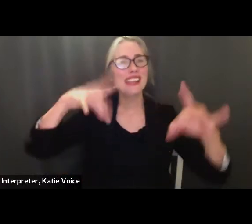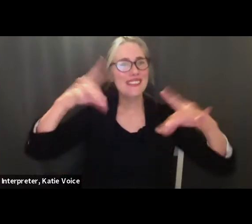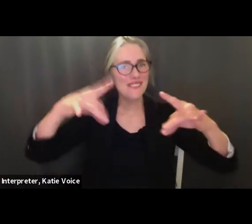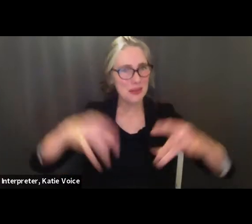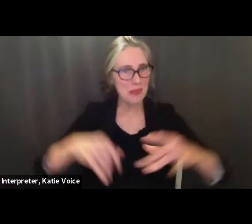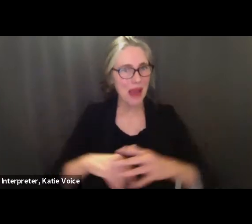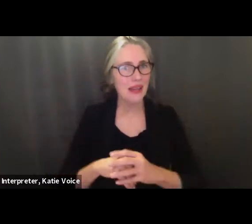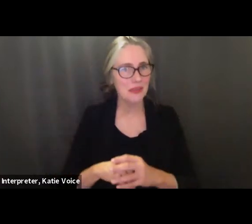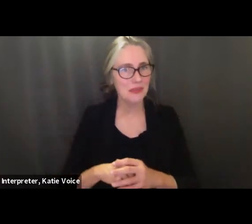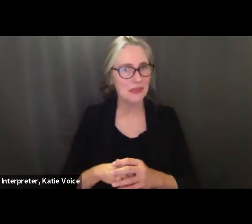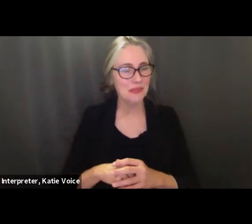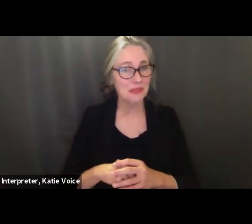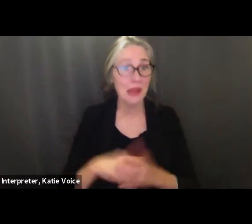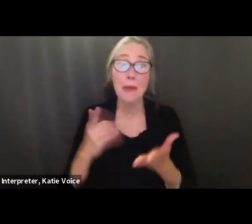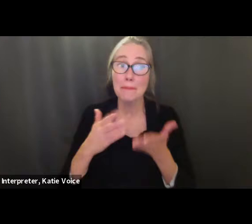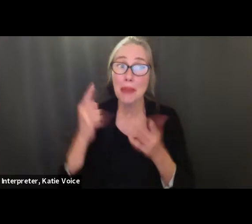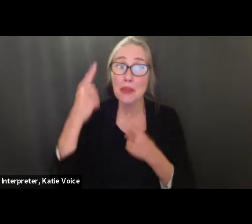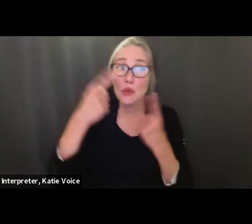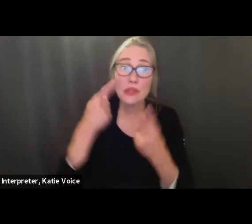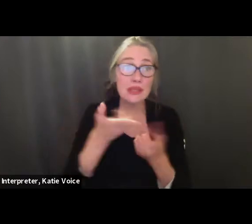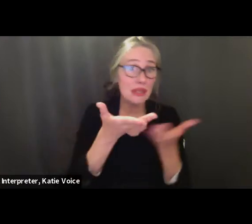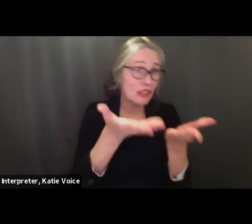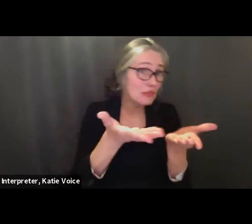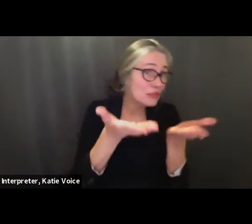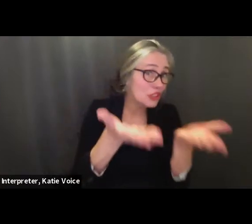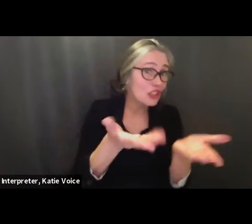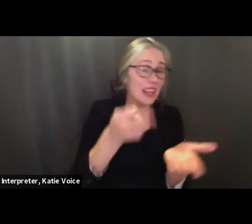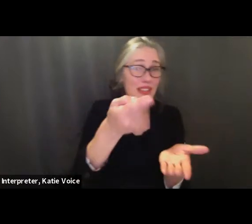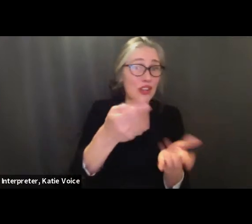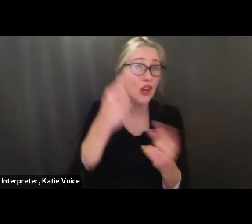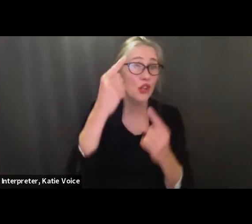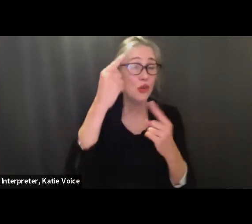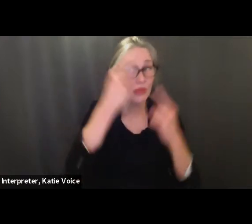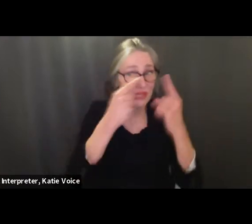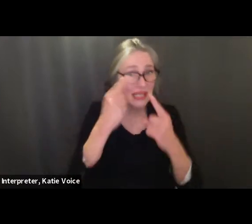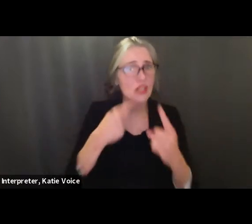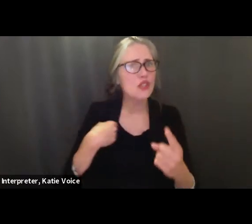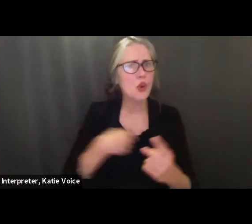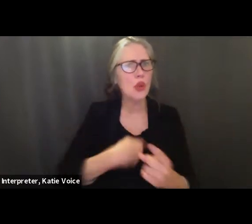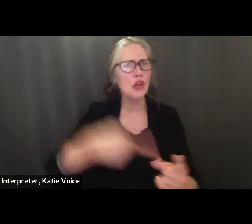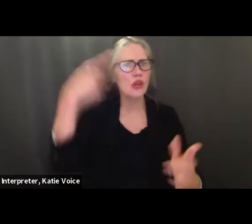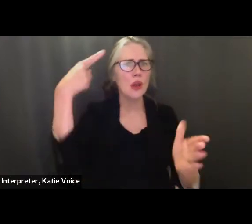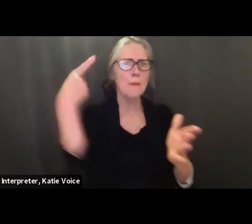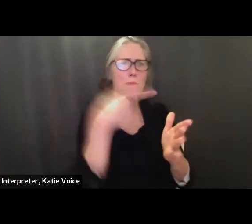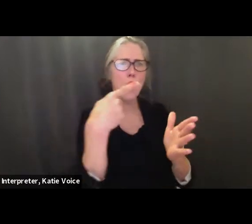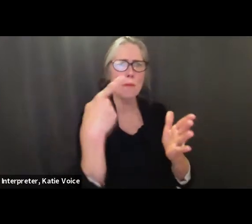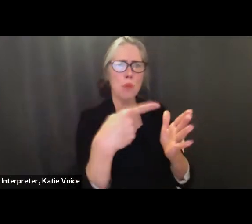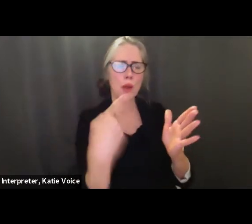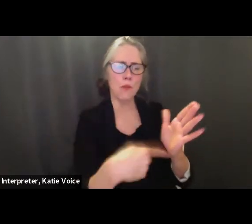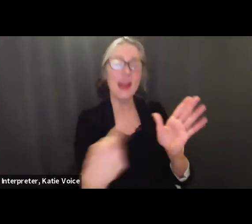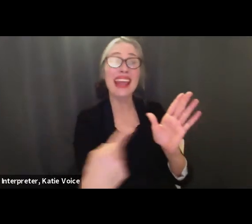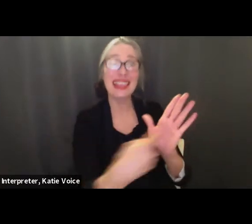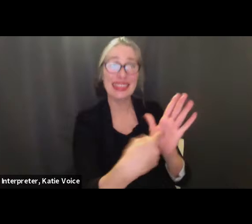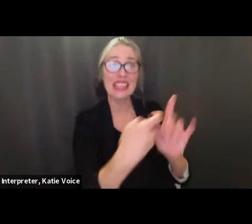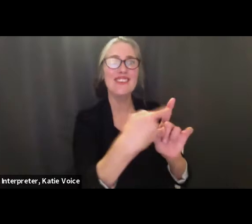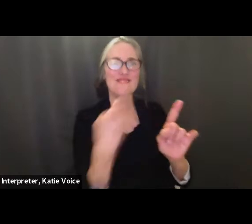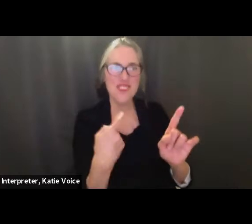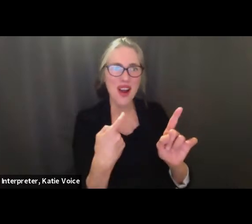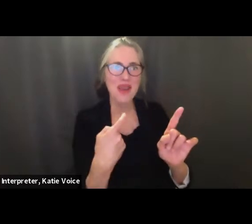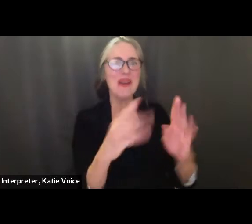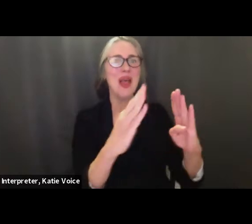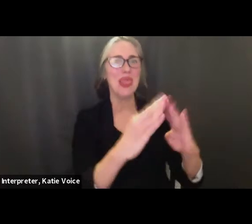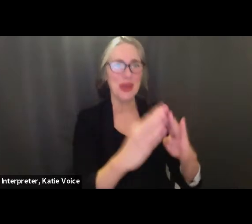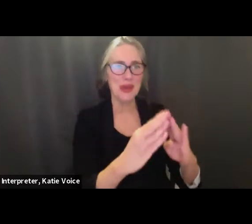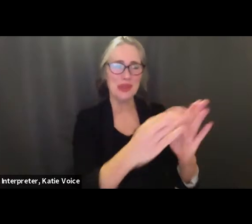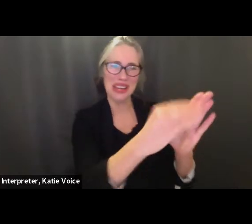I'd like to suggest that you consider something like that so that we could really point to the fact that this came from the community